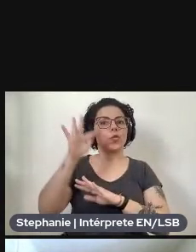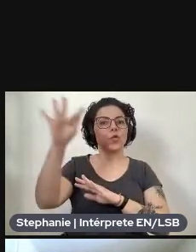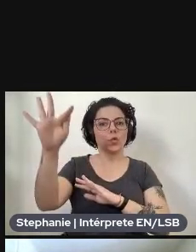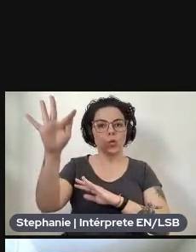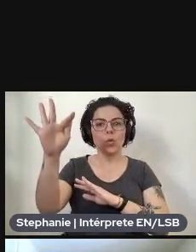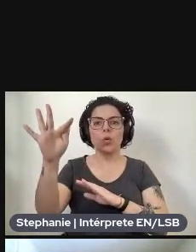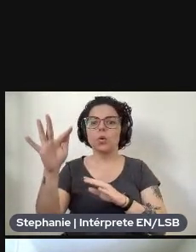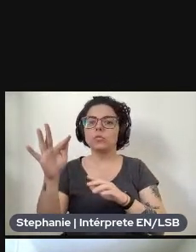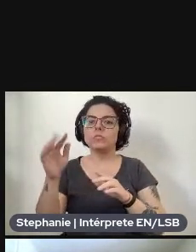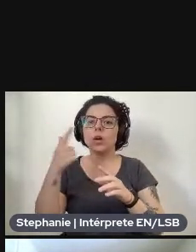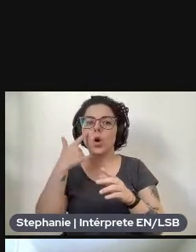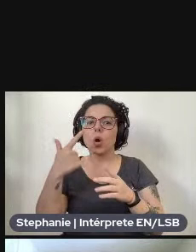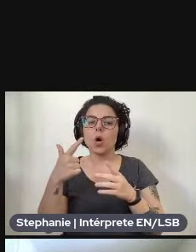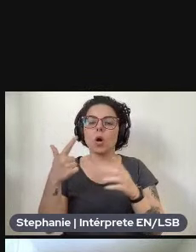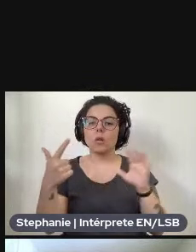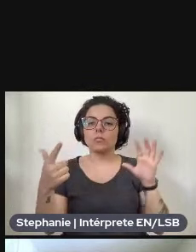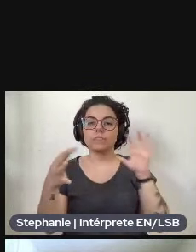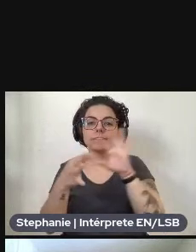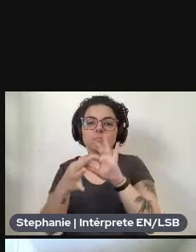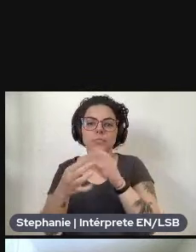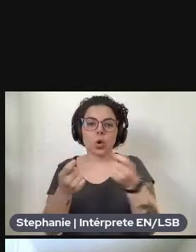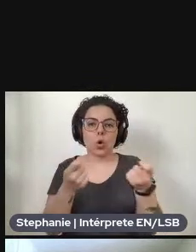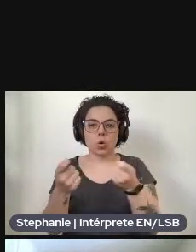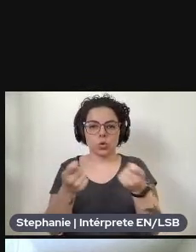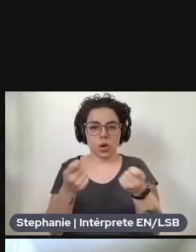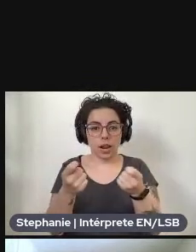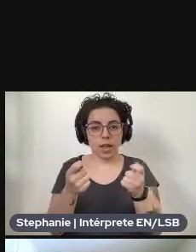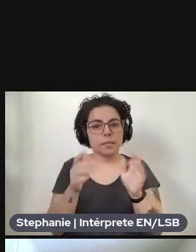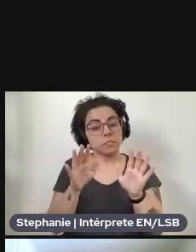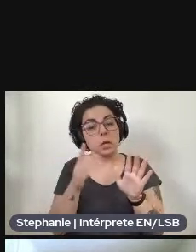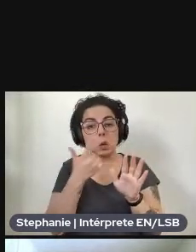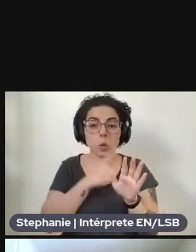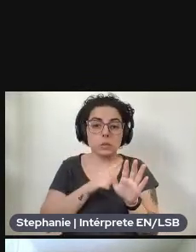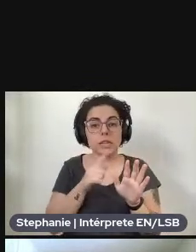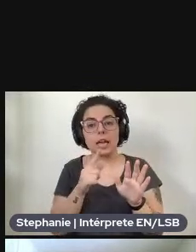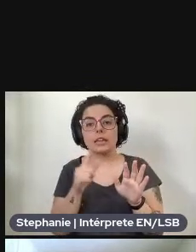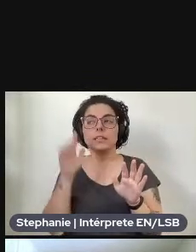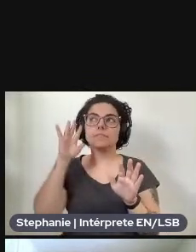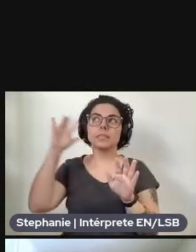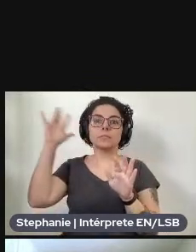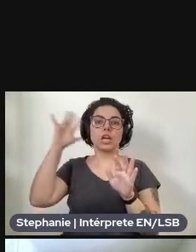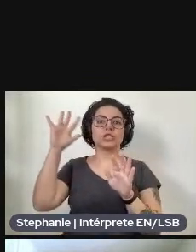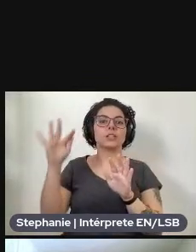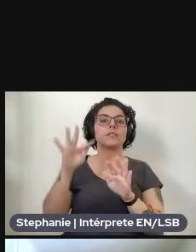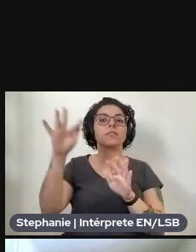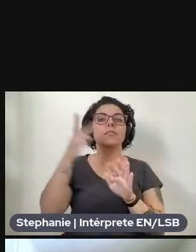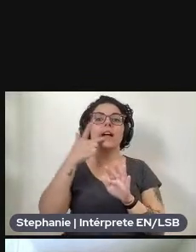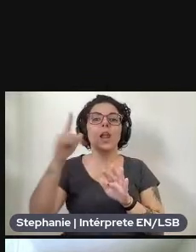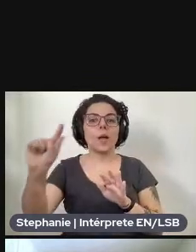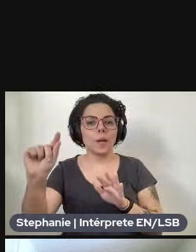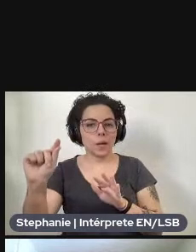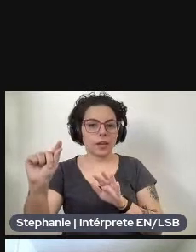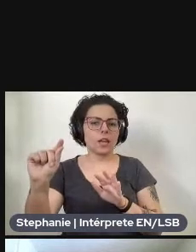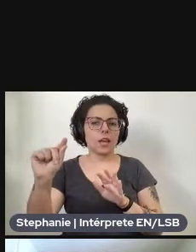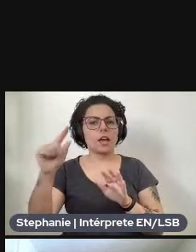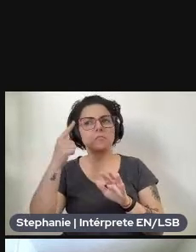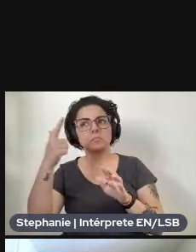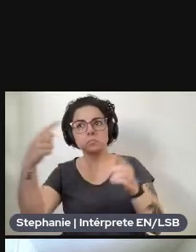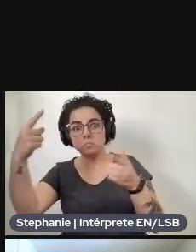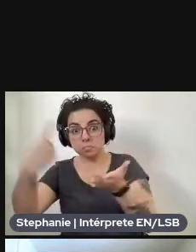controllable. In this way, predictions can be tested, substantiated, or rejected.